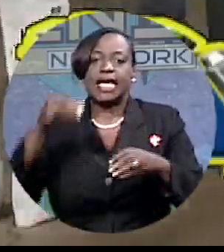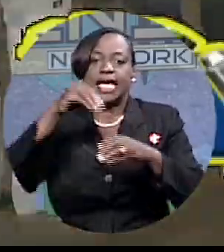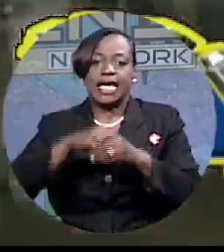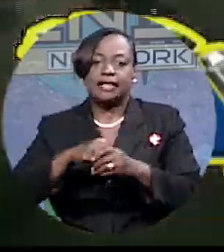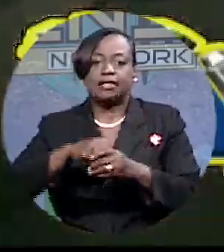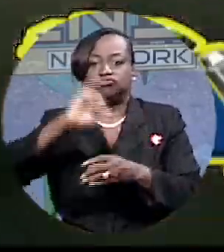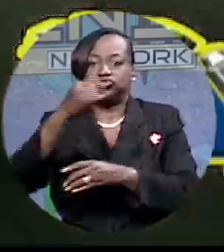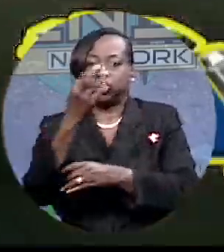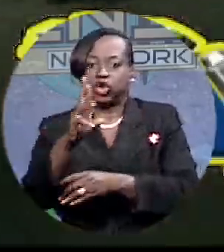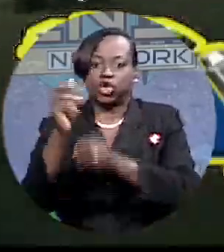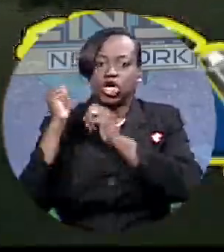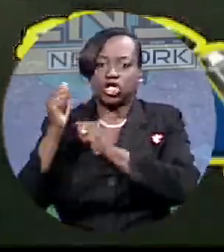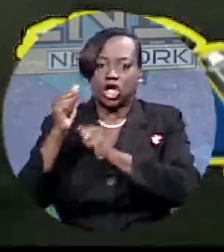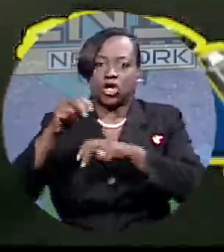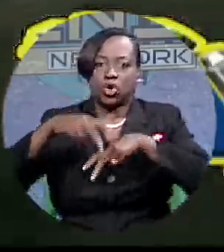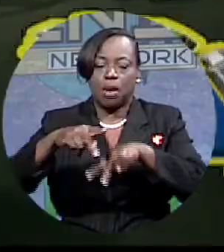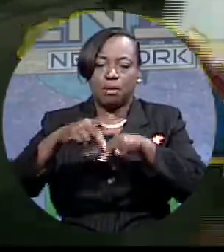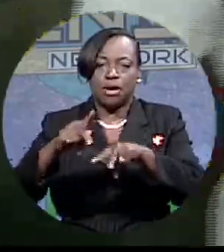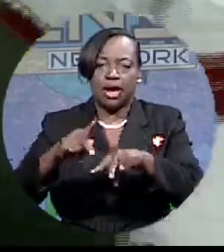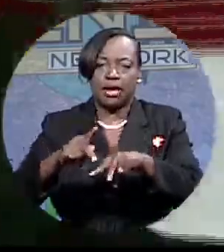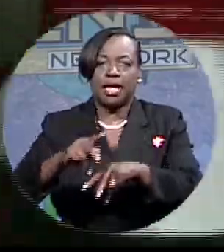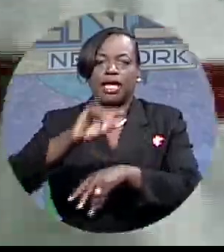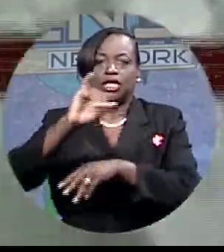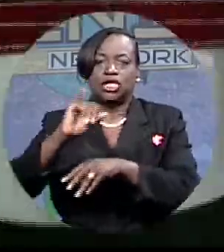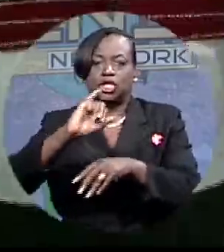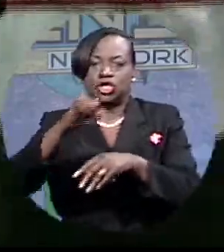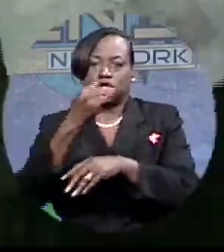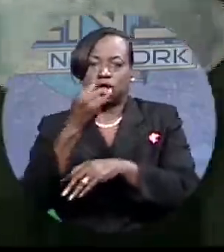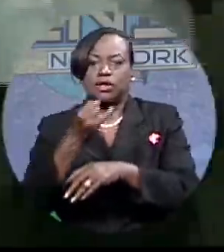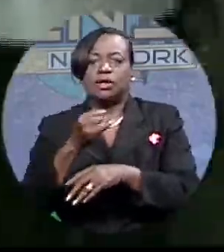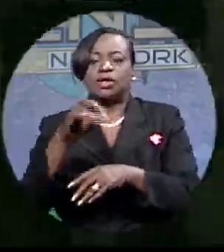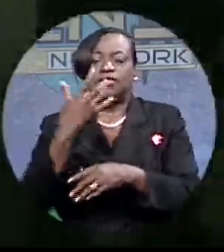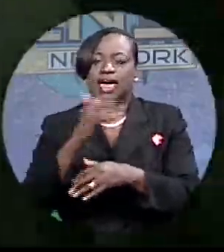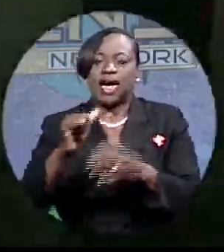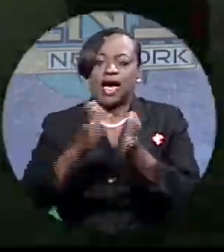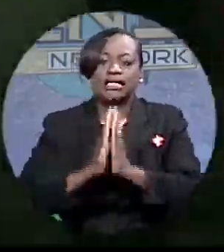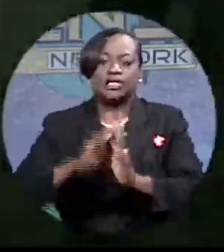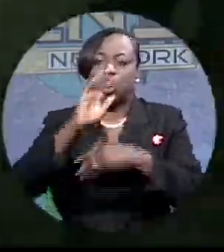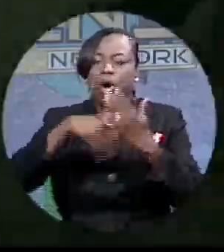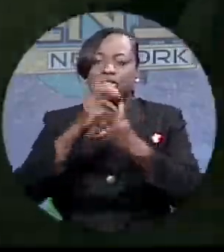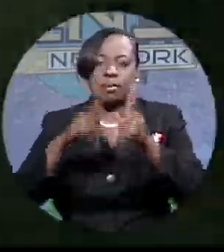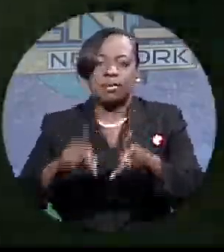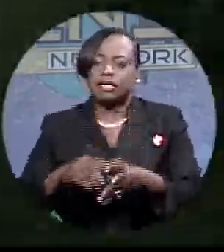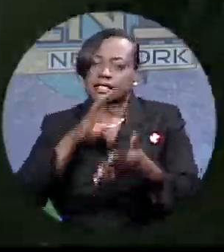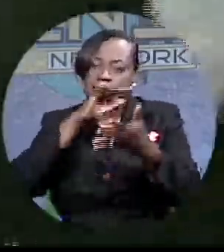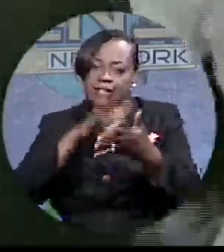Parade. Meanwhile, the JCNP is encouraging all Junkanoo groups to study the new rules ahead of this